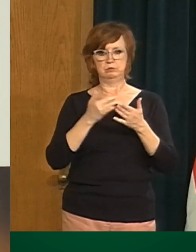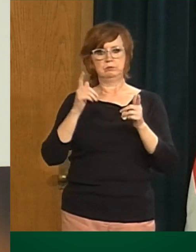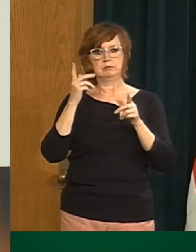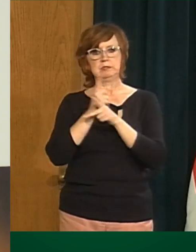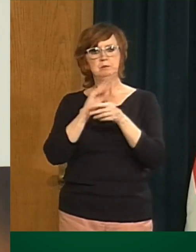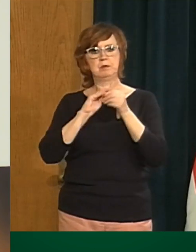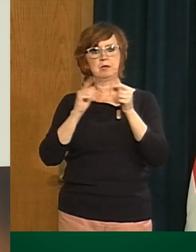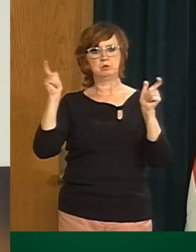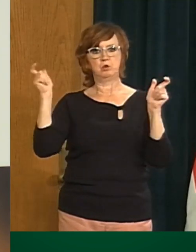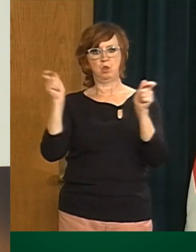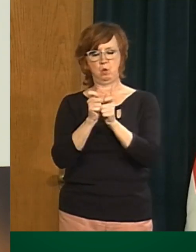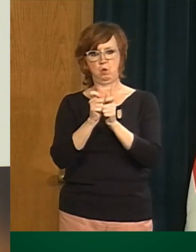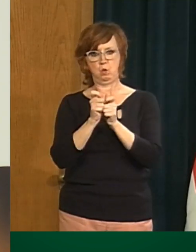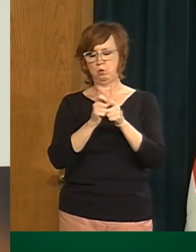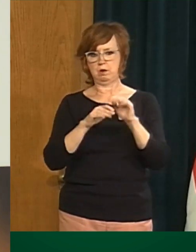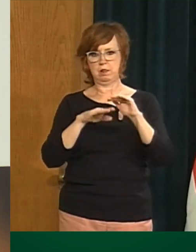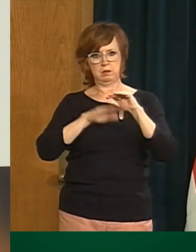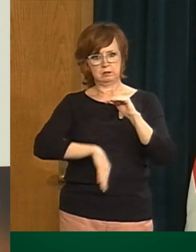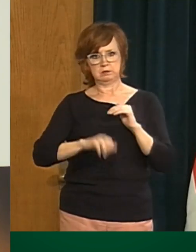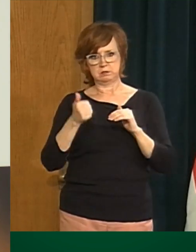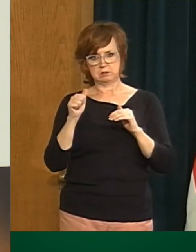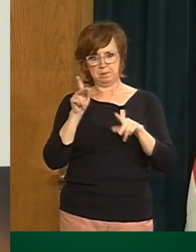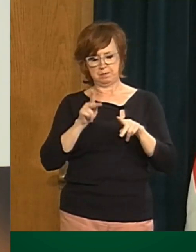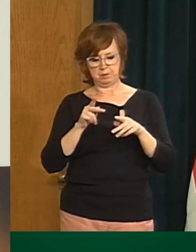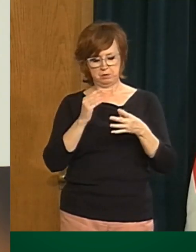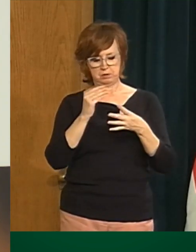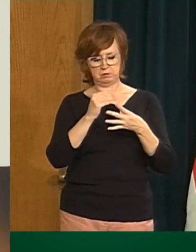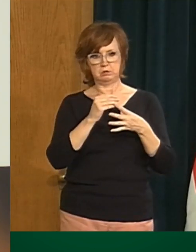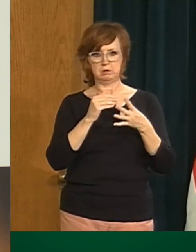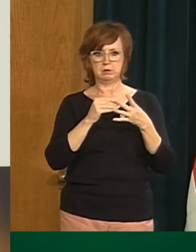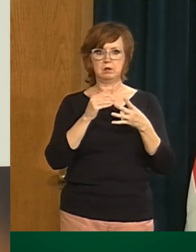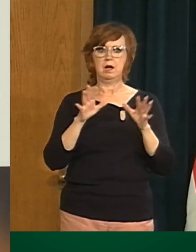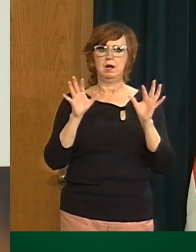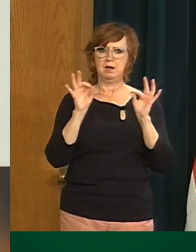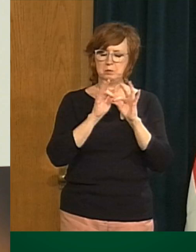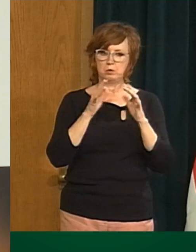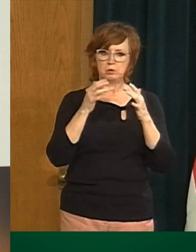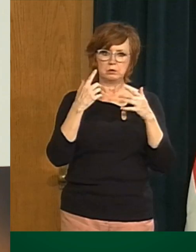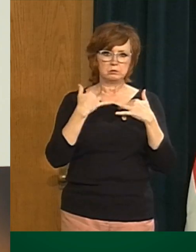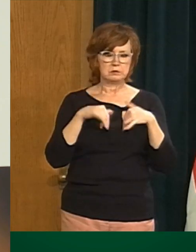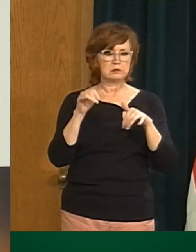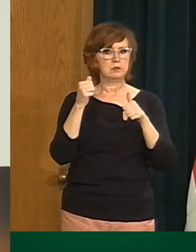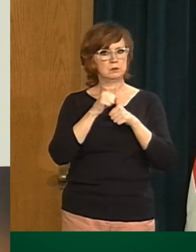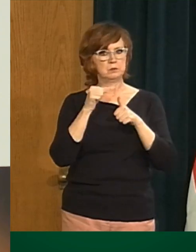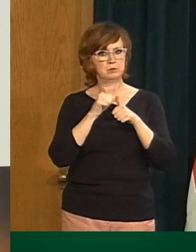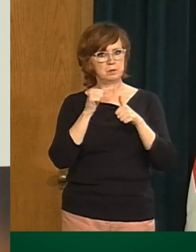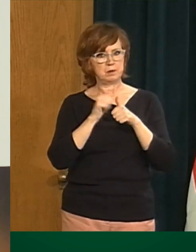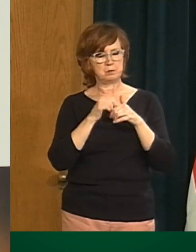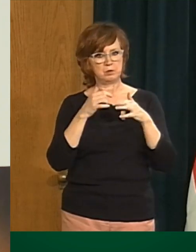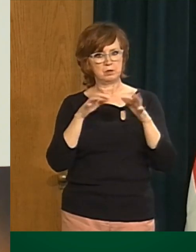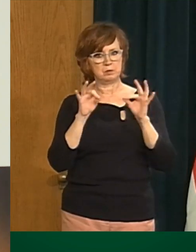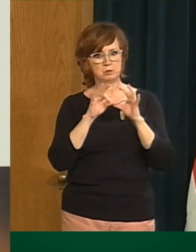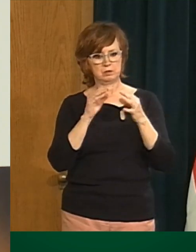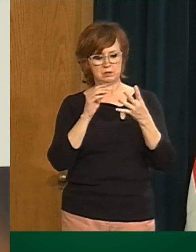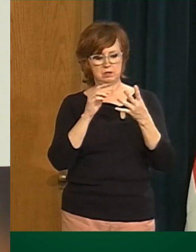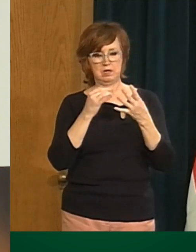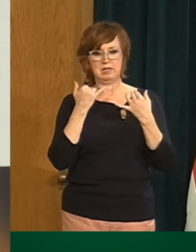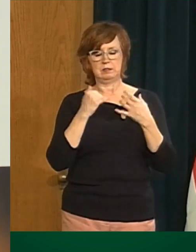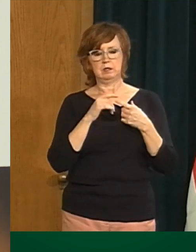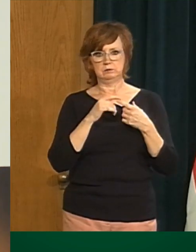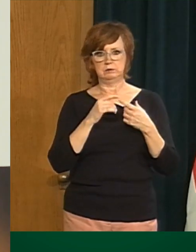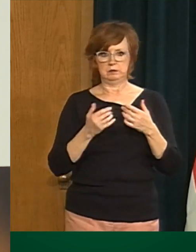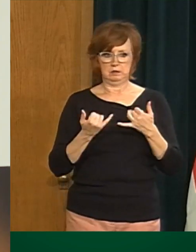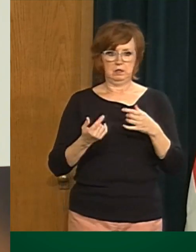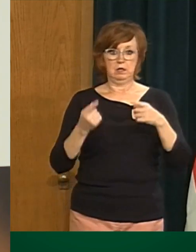ongoing fashion as Saskatchewan reopens. So I think that is the whole point, that, and then now we have a very concerning outbreak in